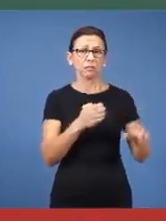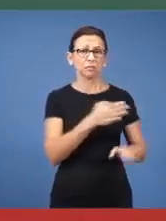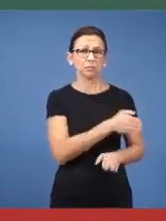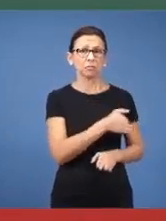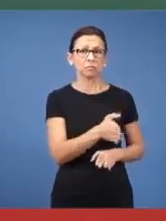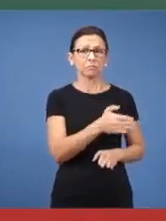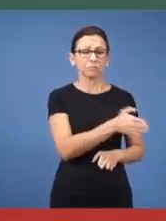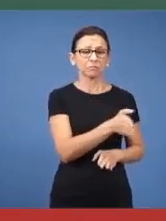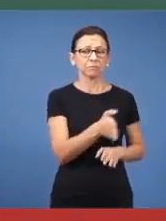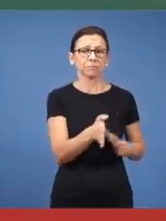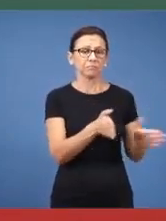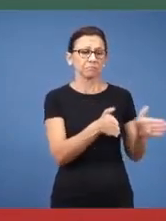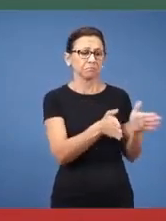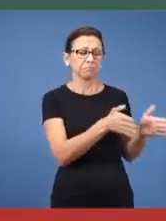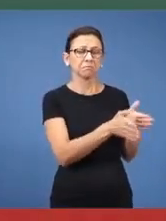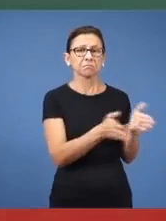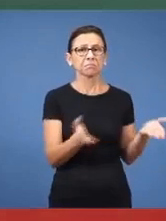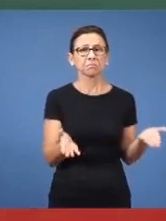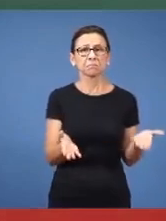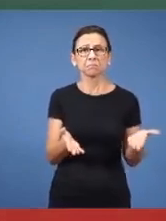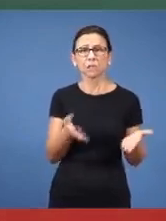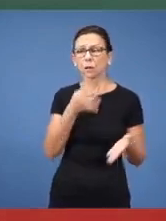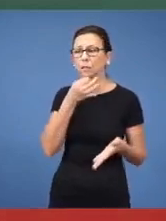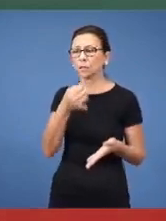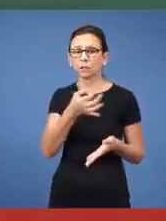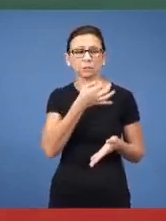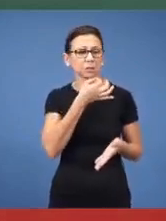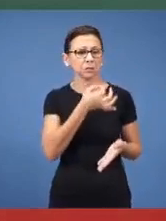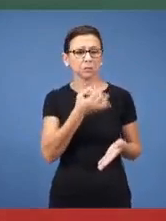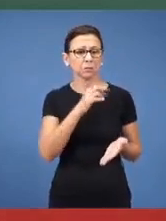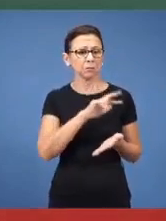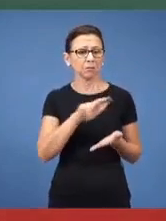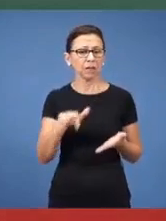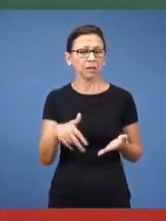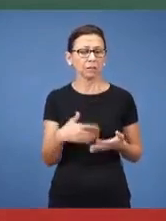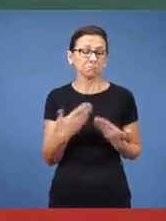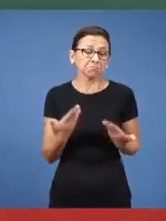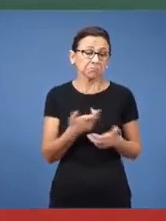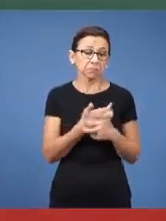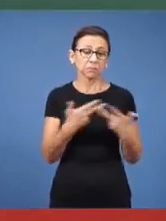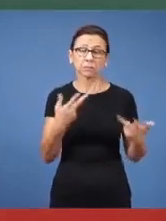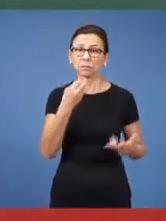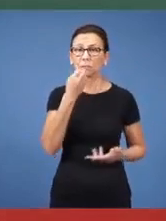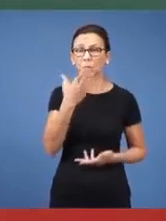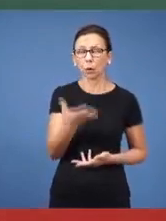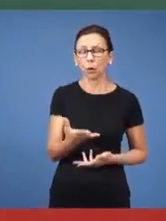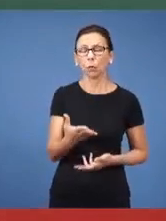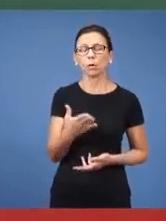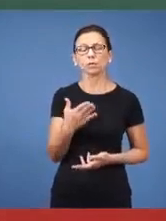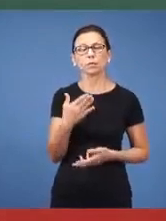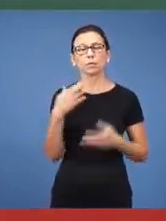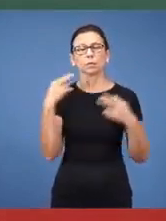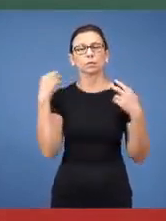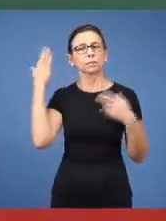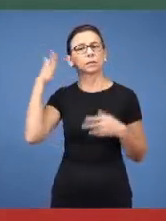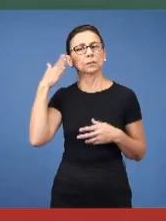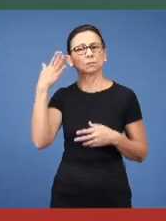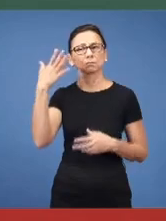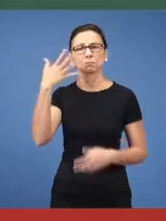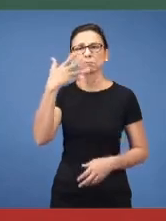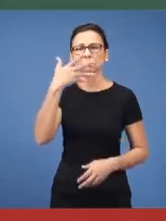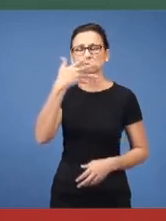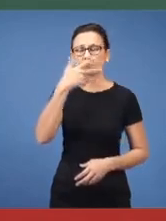that has no direction. Each person says one thing, even good things, they're beautiful